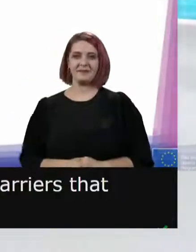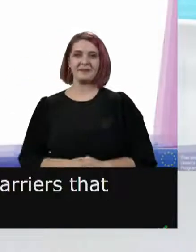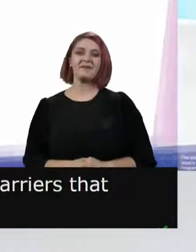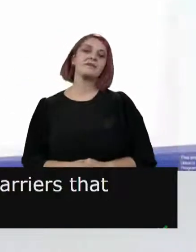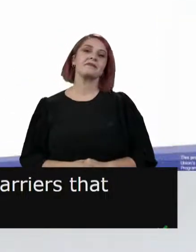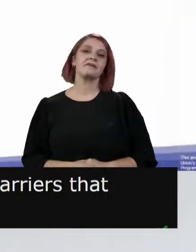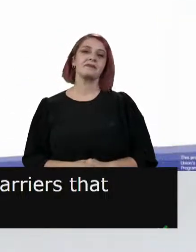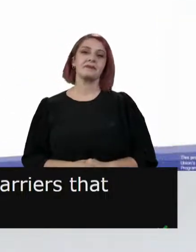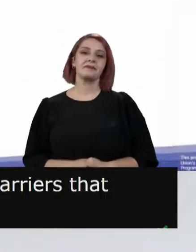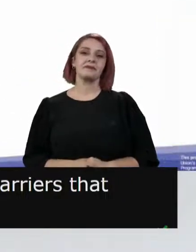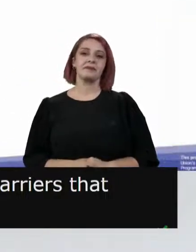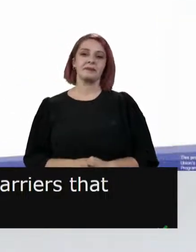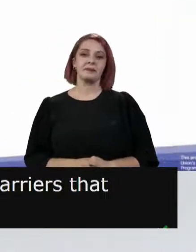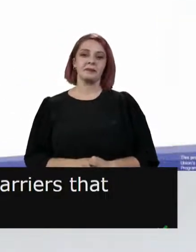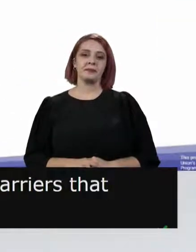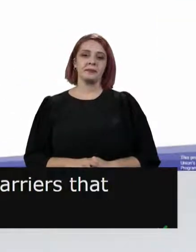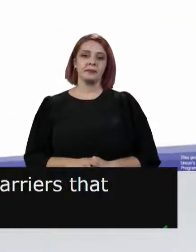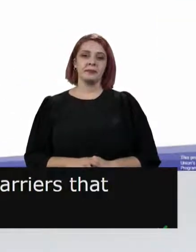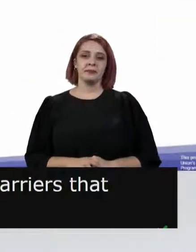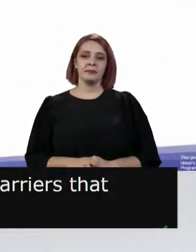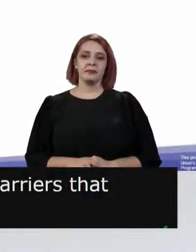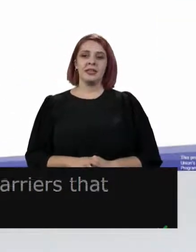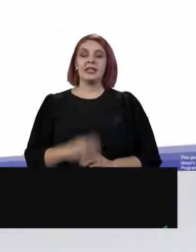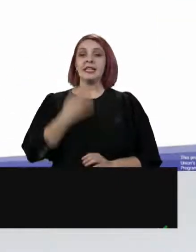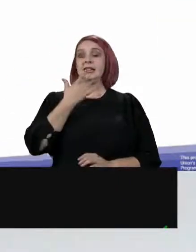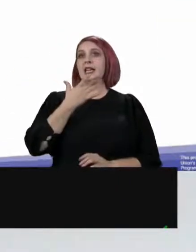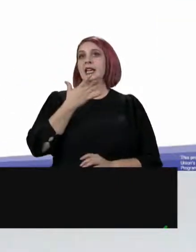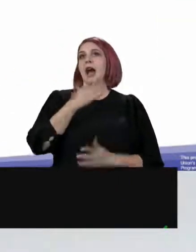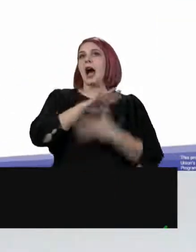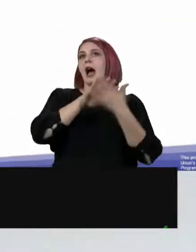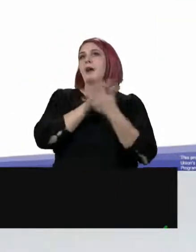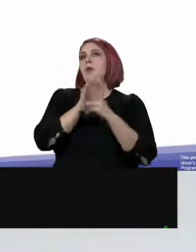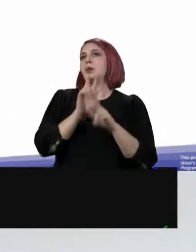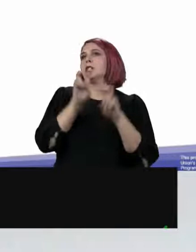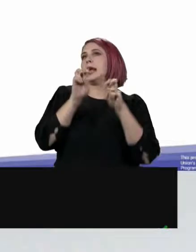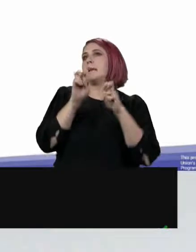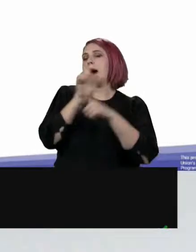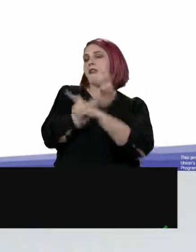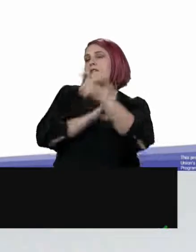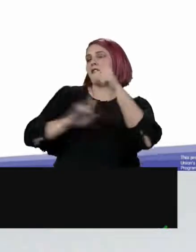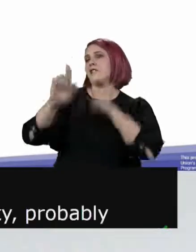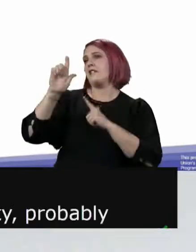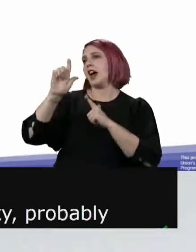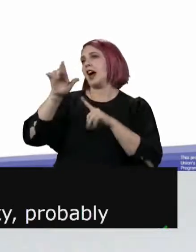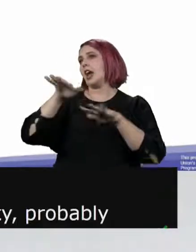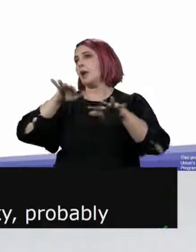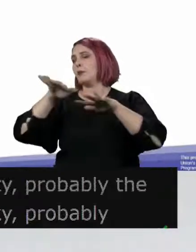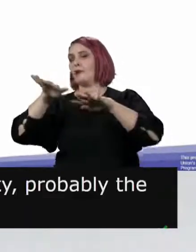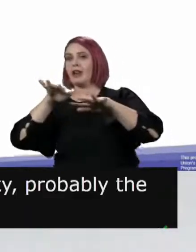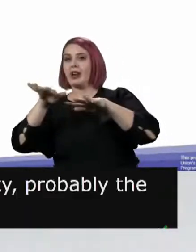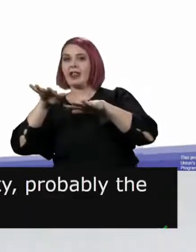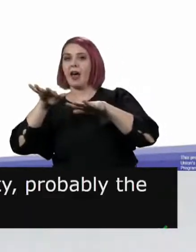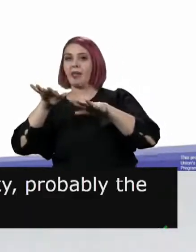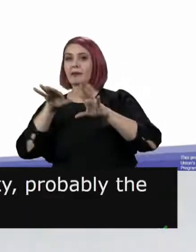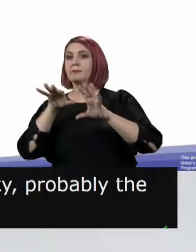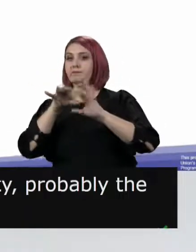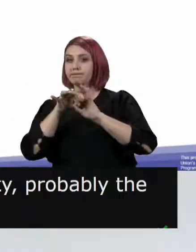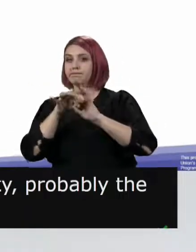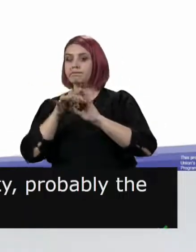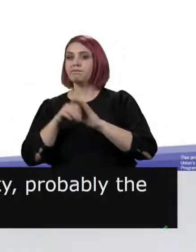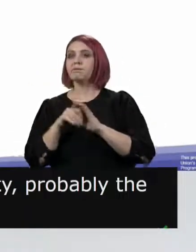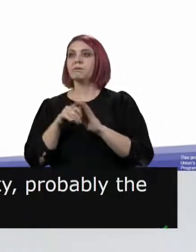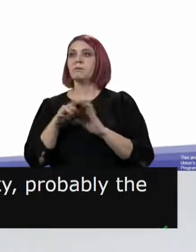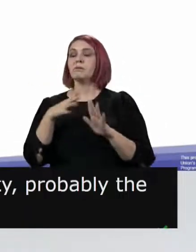But perhaps when we talk about travel and mobility, probably the one area where we have expected to see so